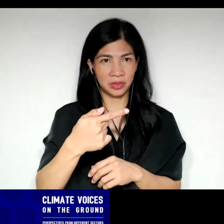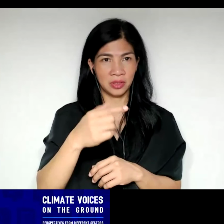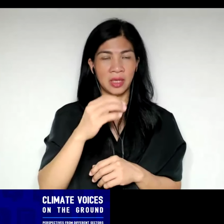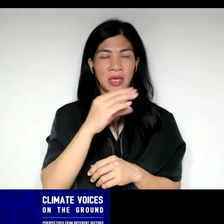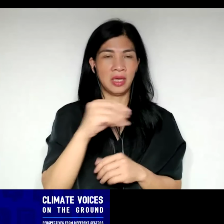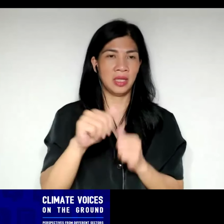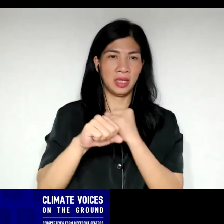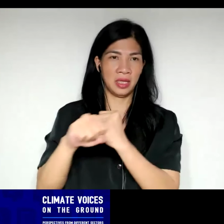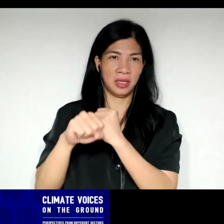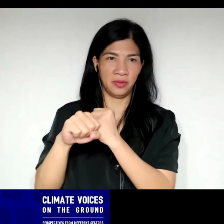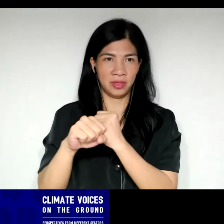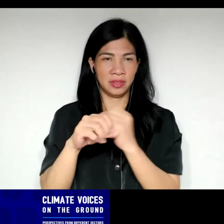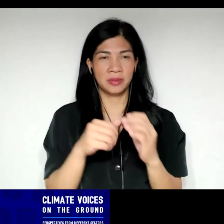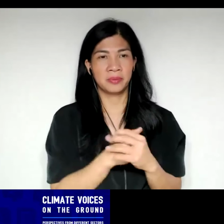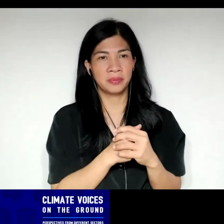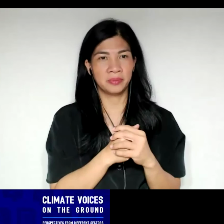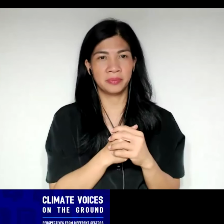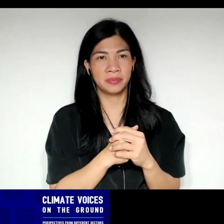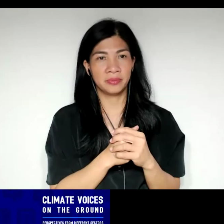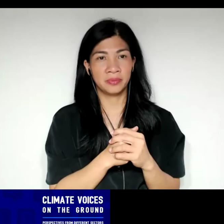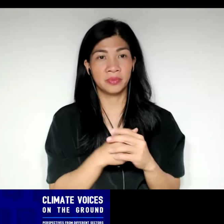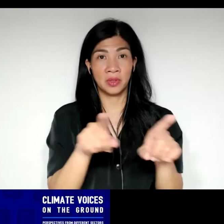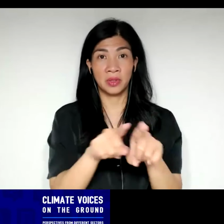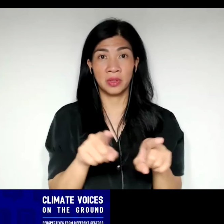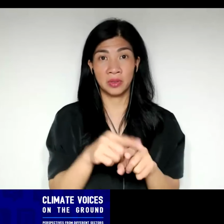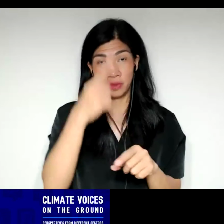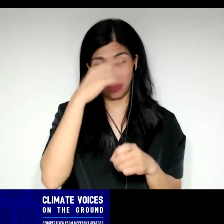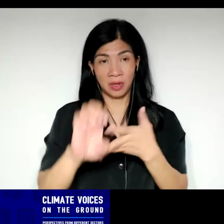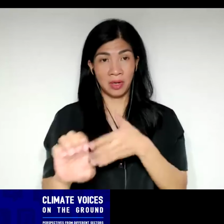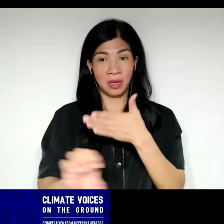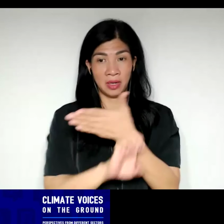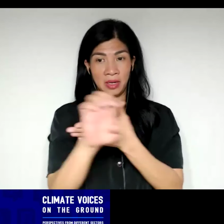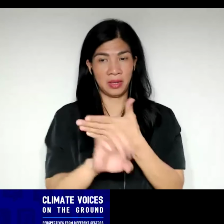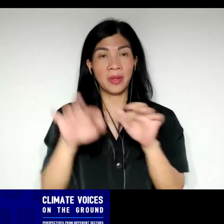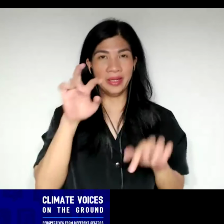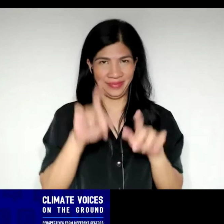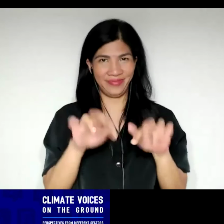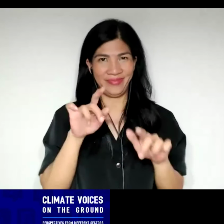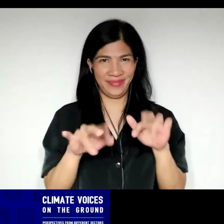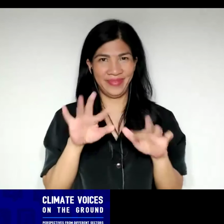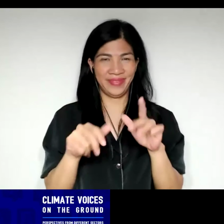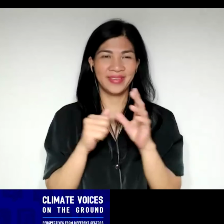Activista. So, and also for my email, I'm dropping it in the chat.